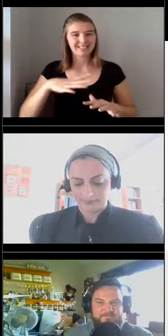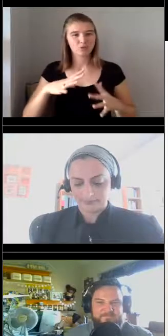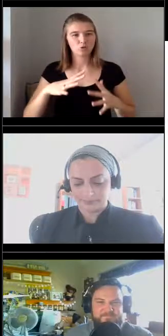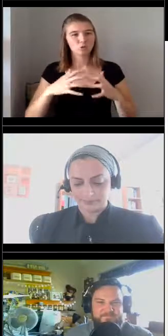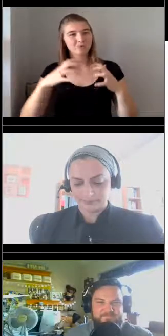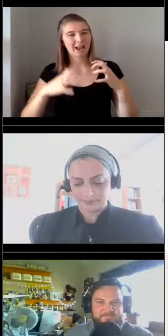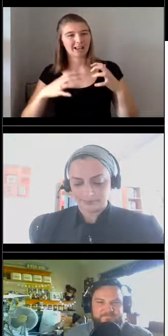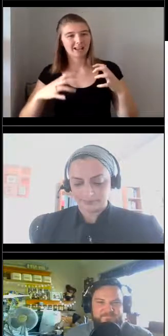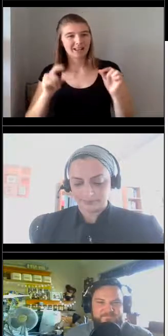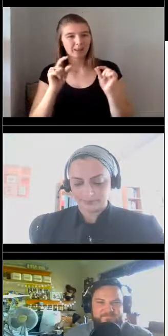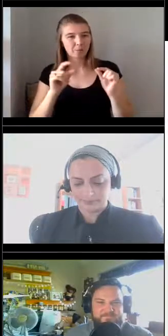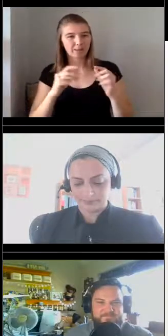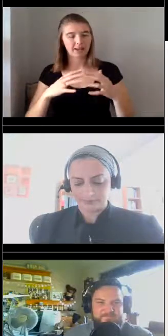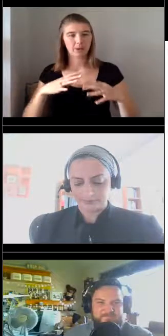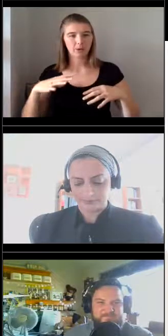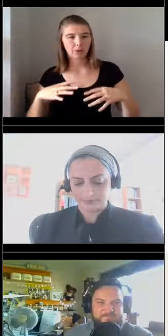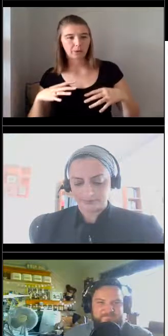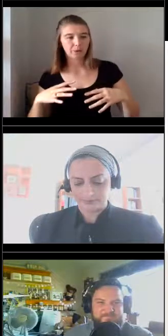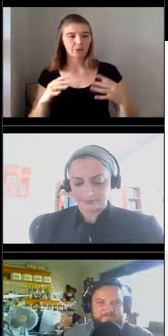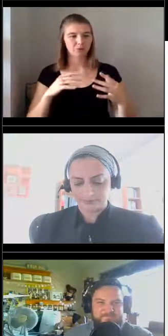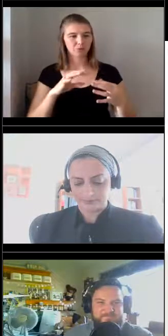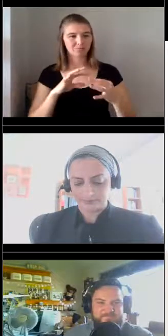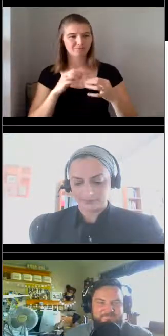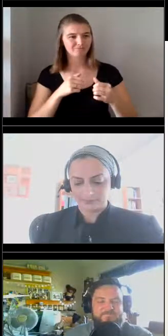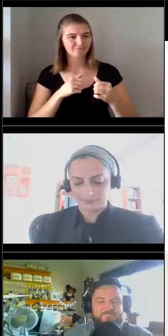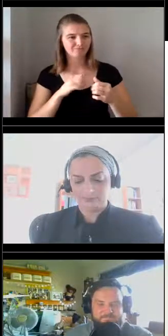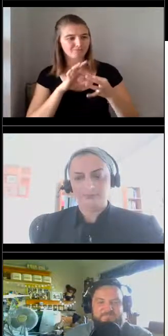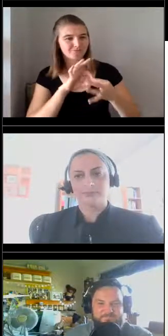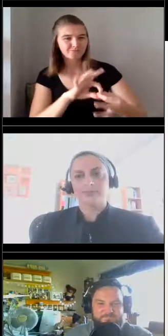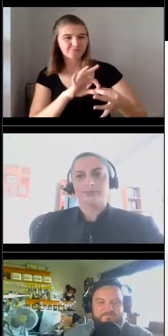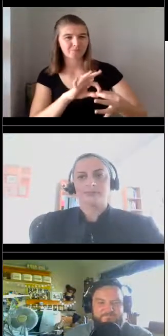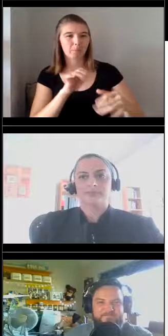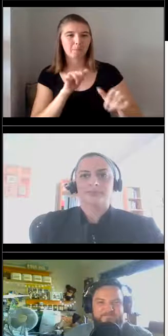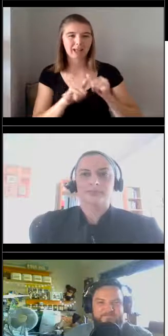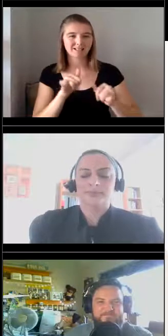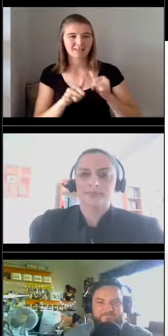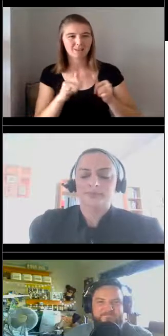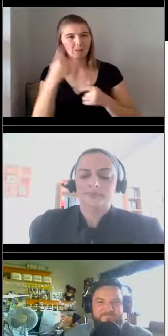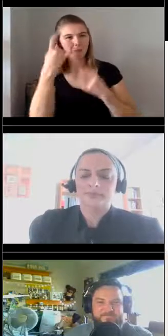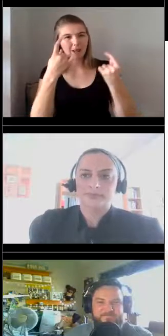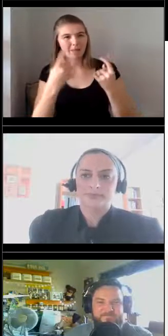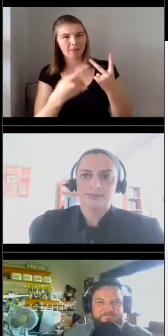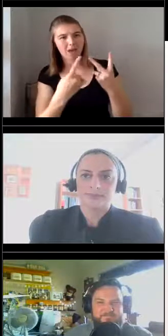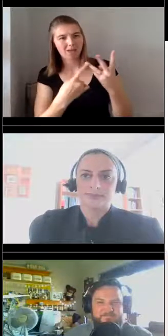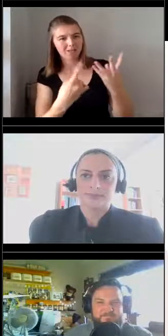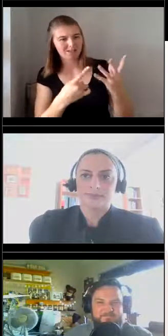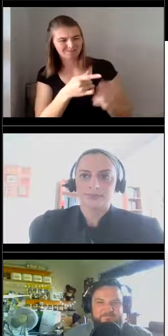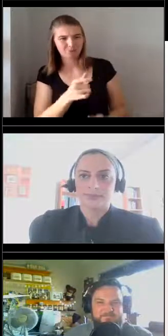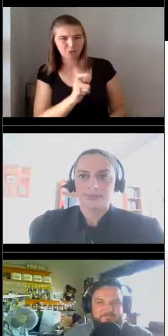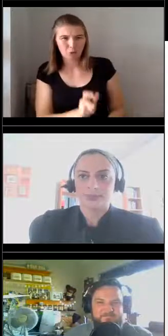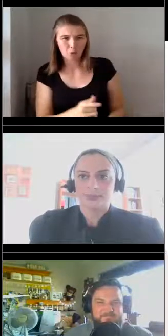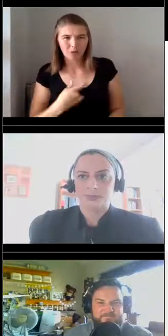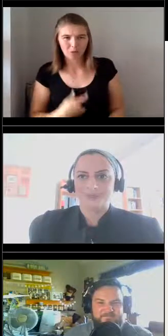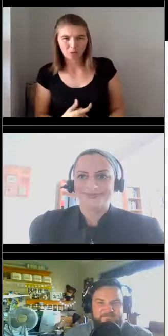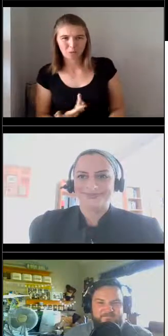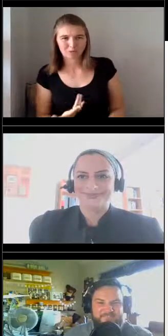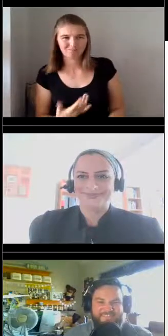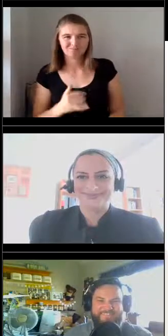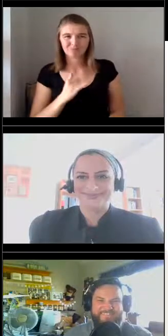to, you know, the other aspects as well. And I think they do see me as like a big